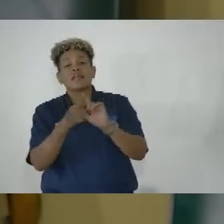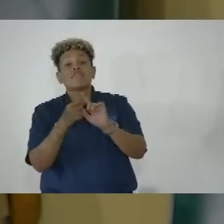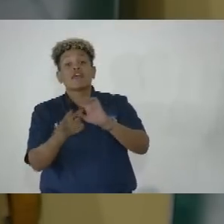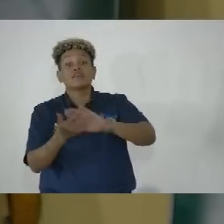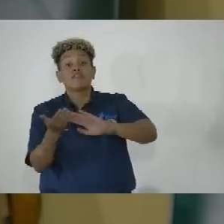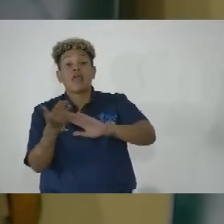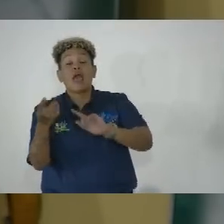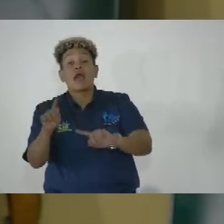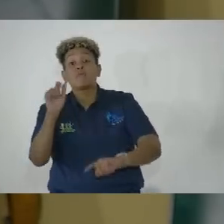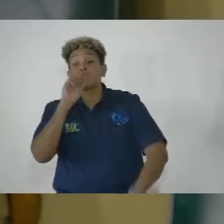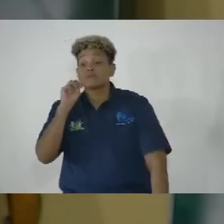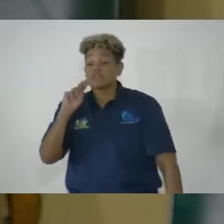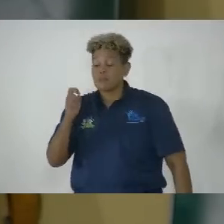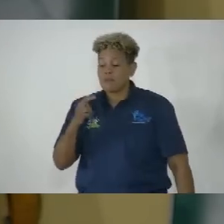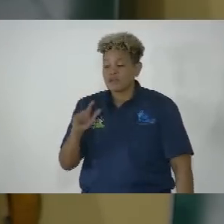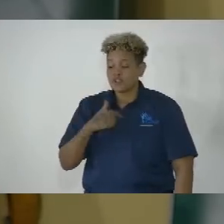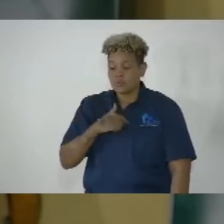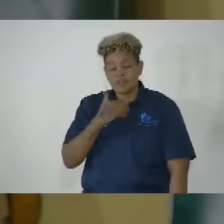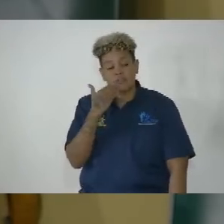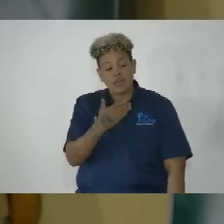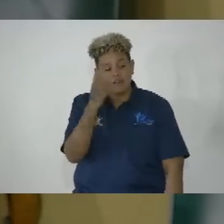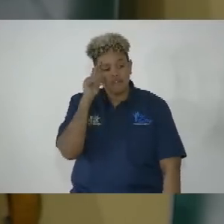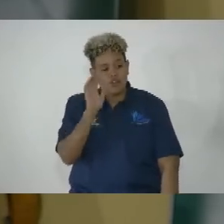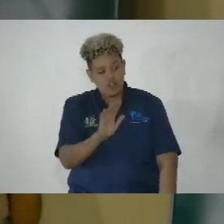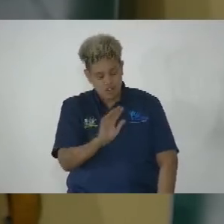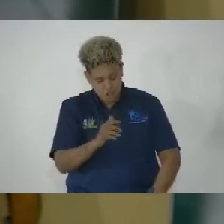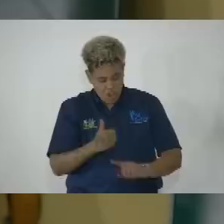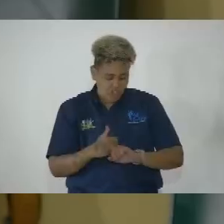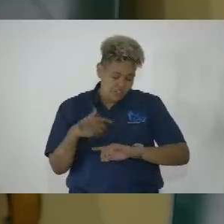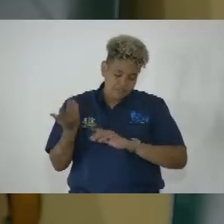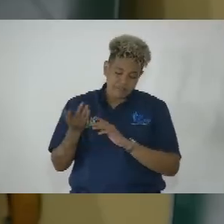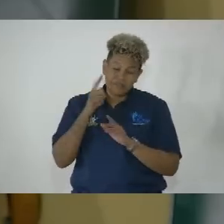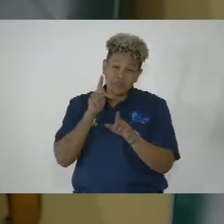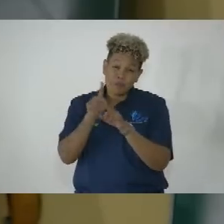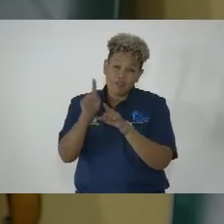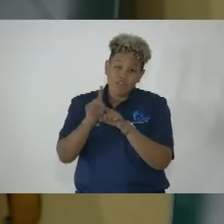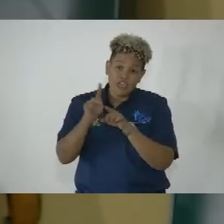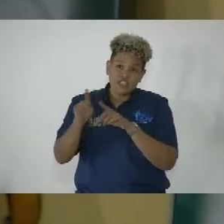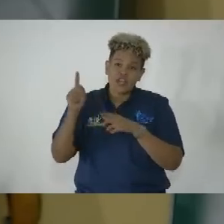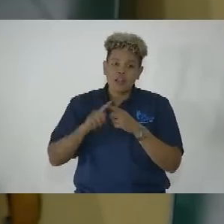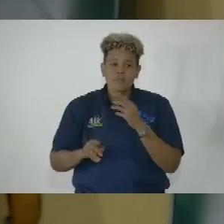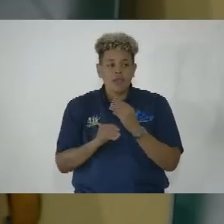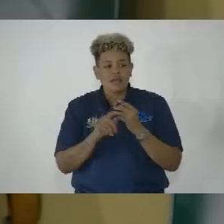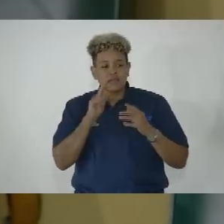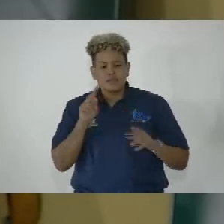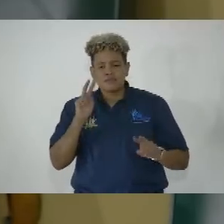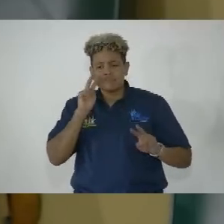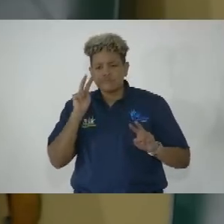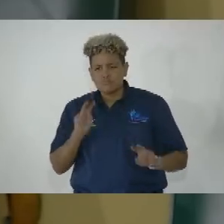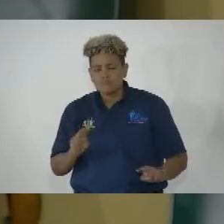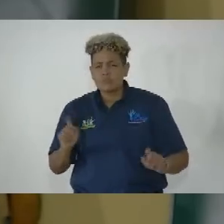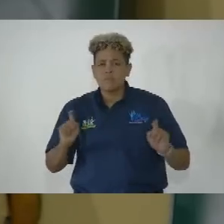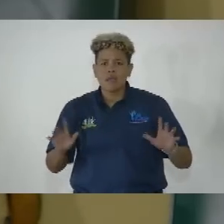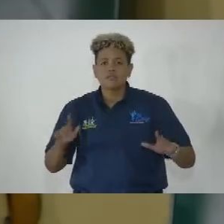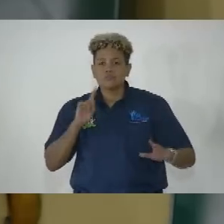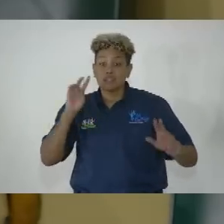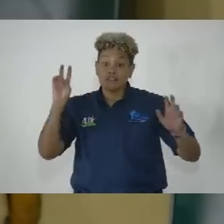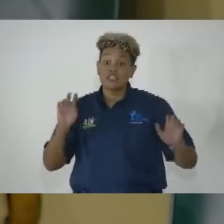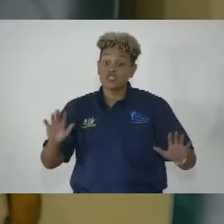effectively. Mr. Marshall, we thank you for your professional and precise management of